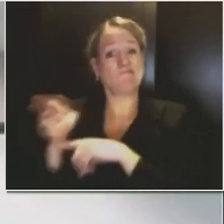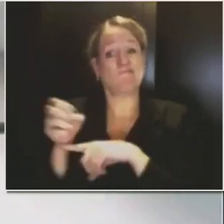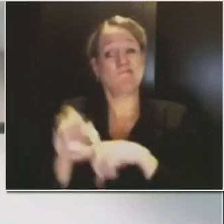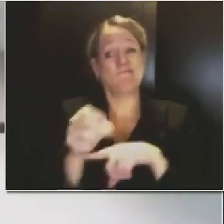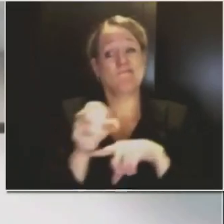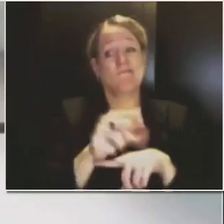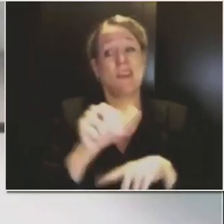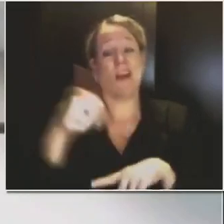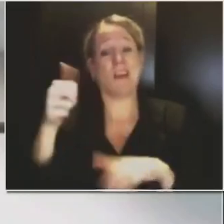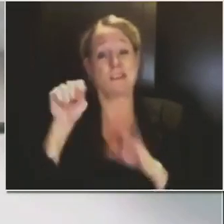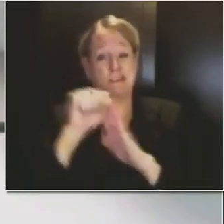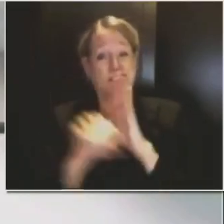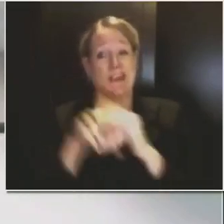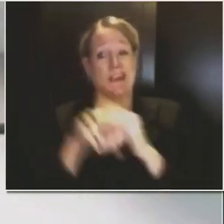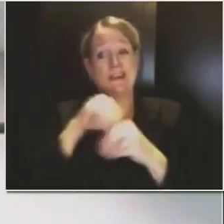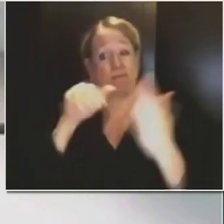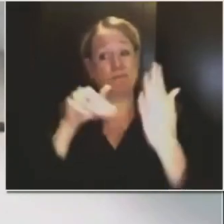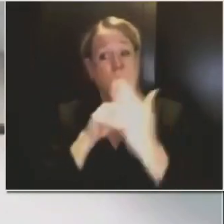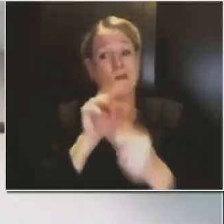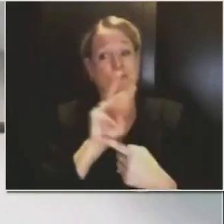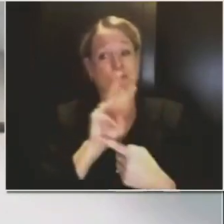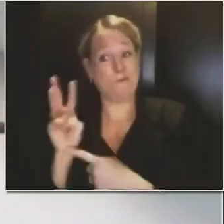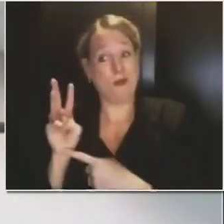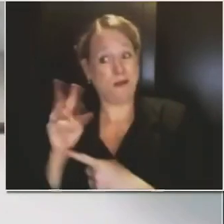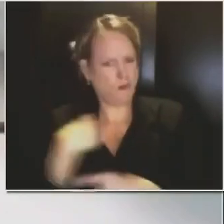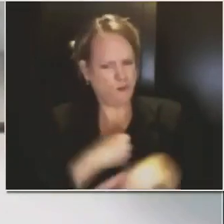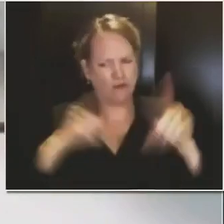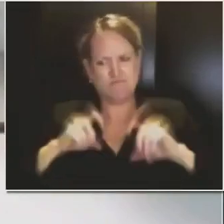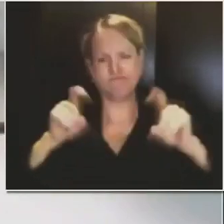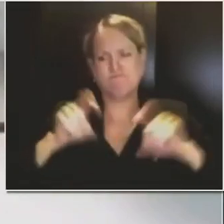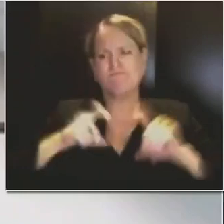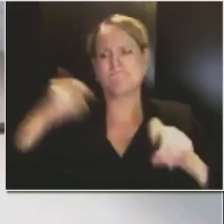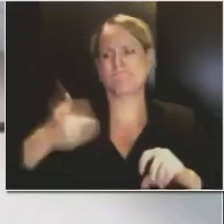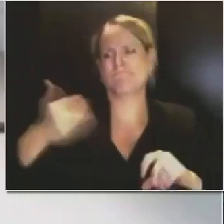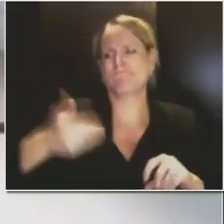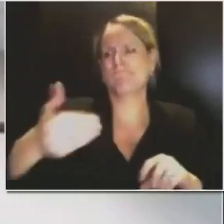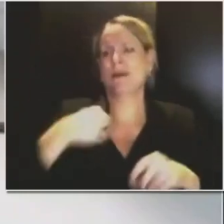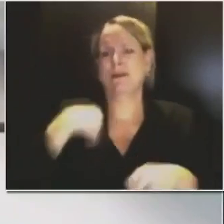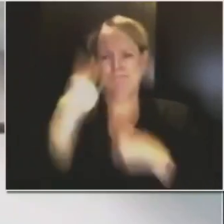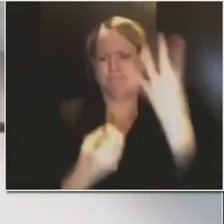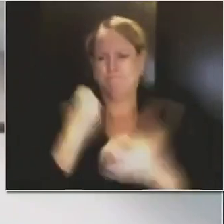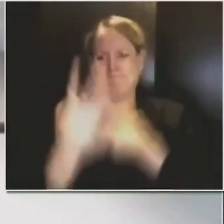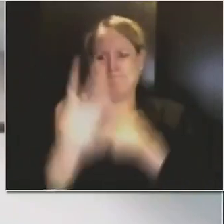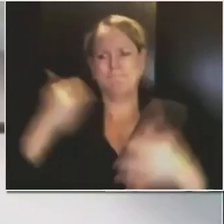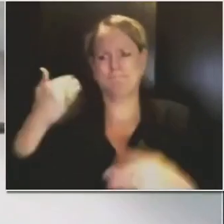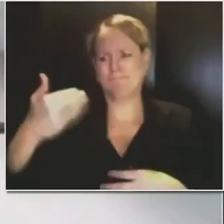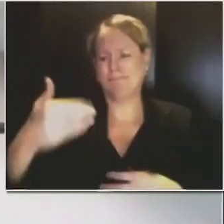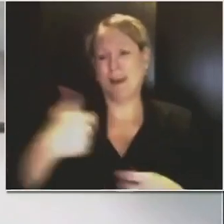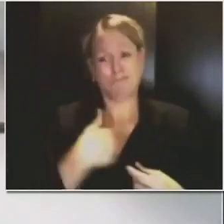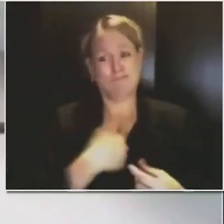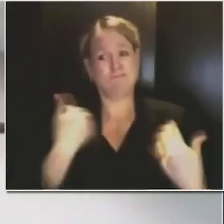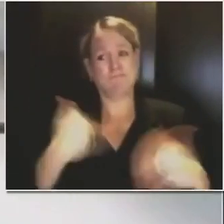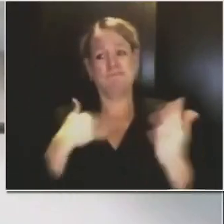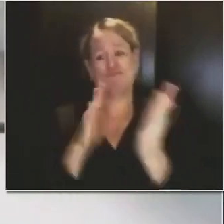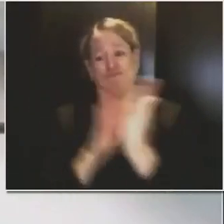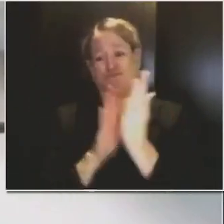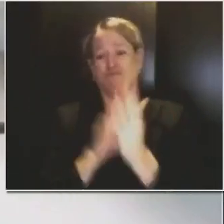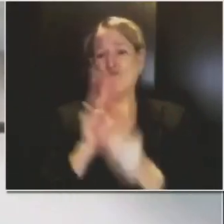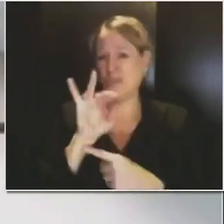for the ability to do that. Having said that, we can't rest on our laurels. The loss of those tests